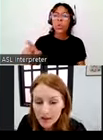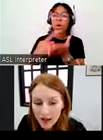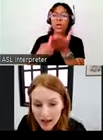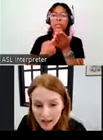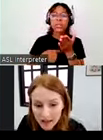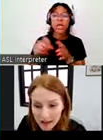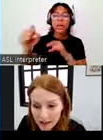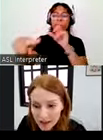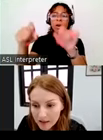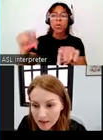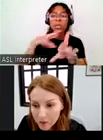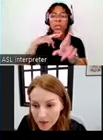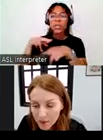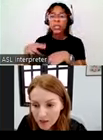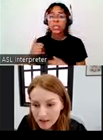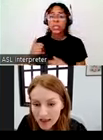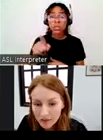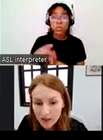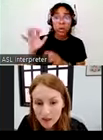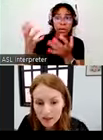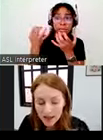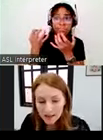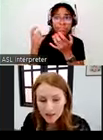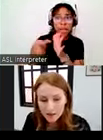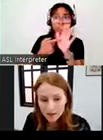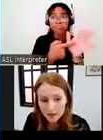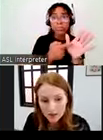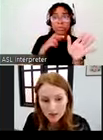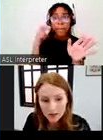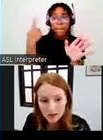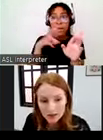there any that you want to bring live here to answer?